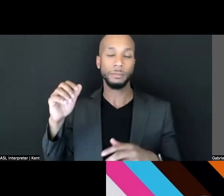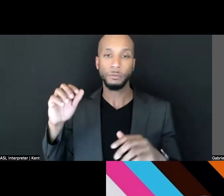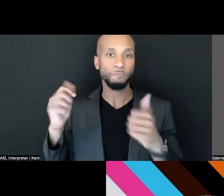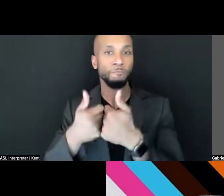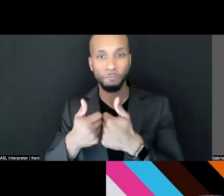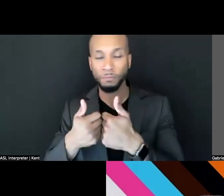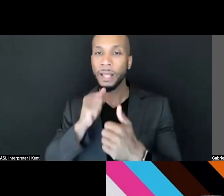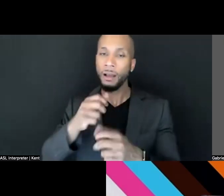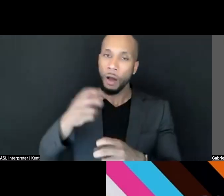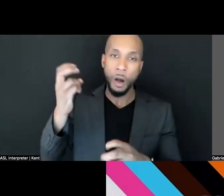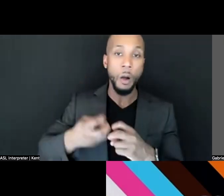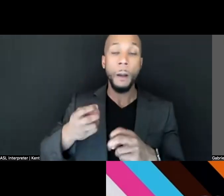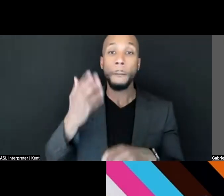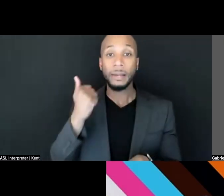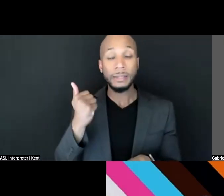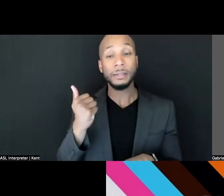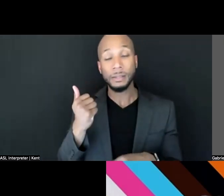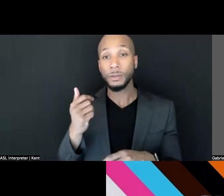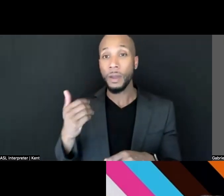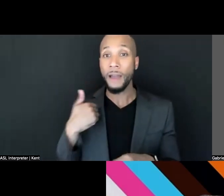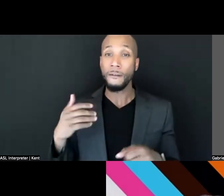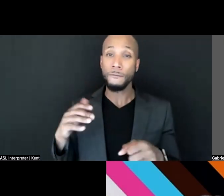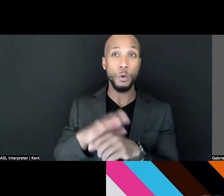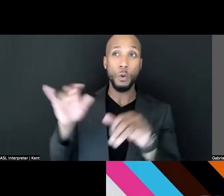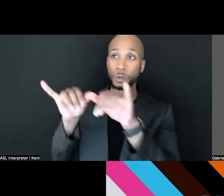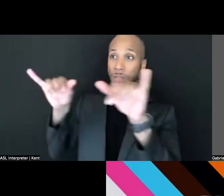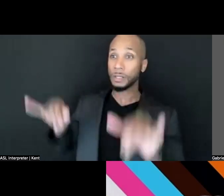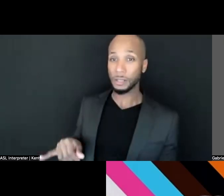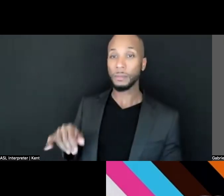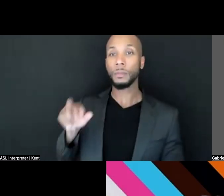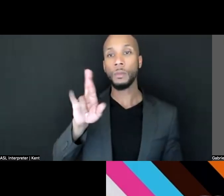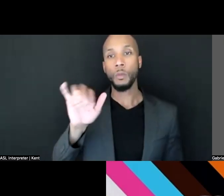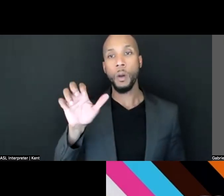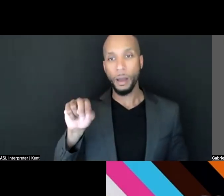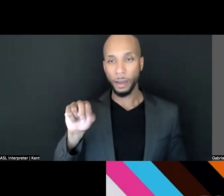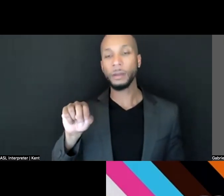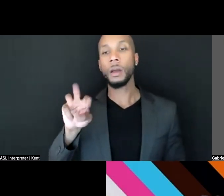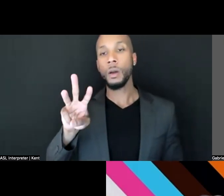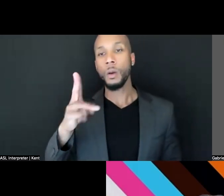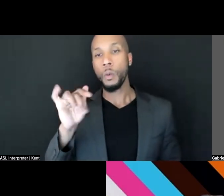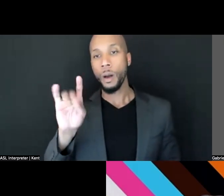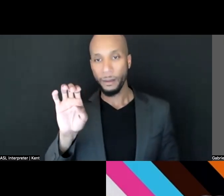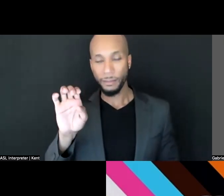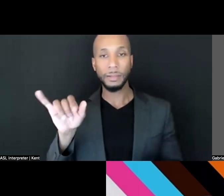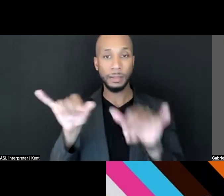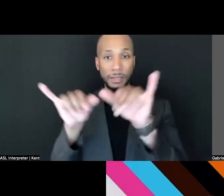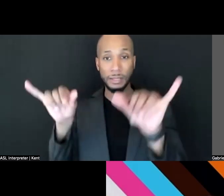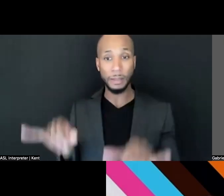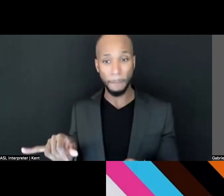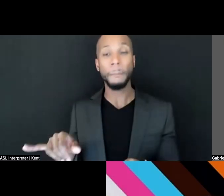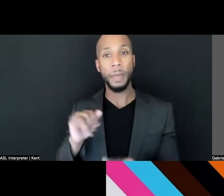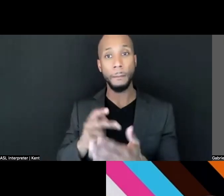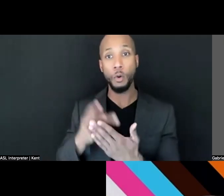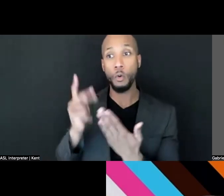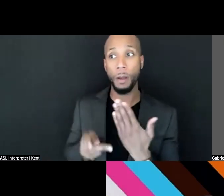difficult because there is an entire system. Uh, system, the Ryan White program